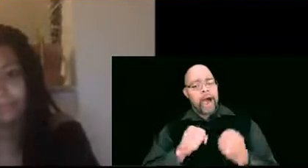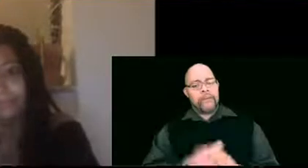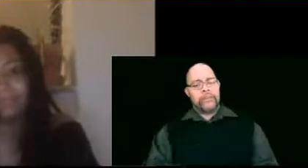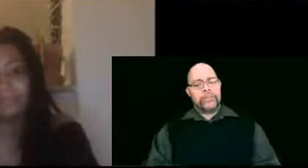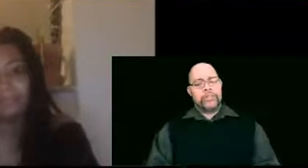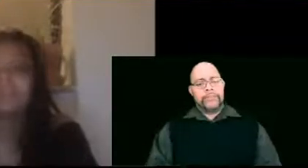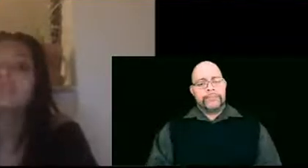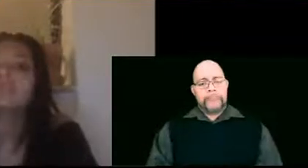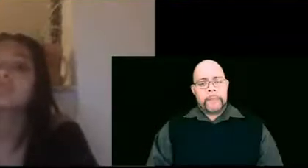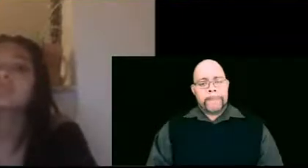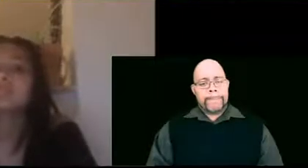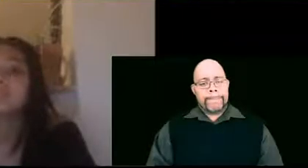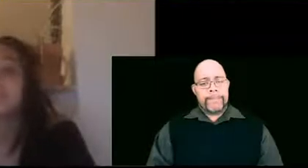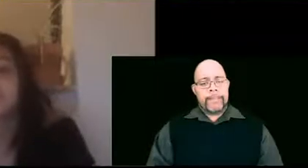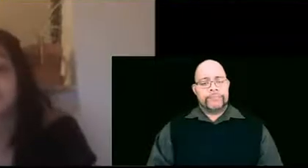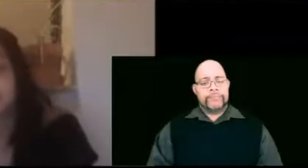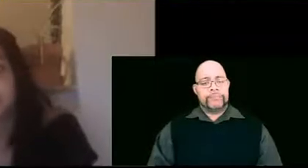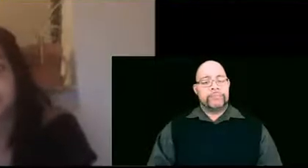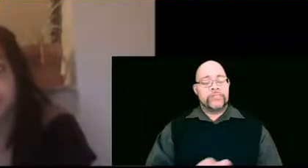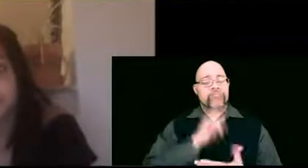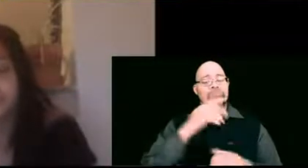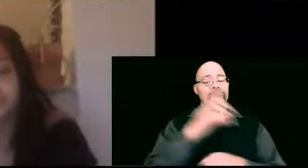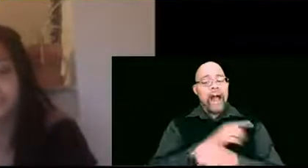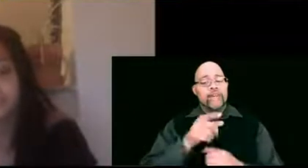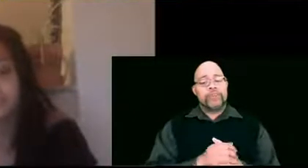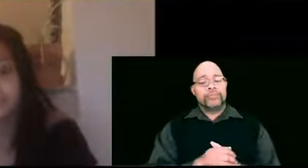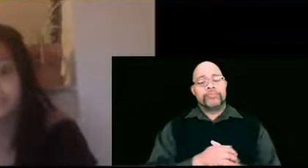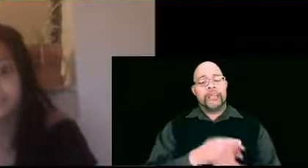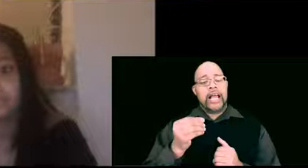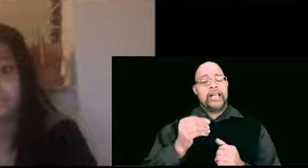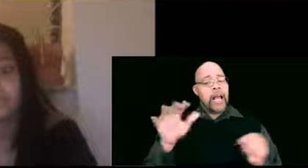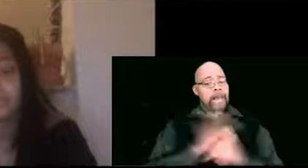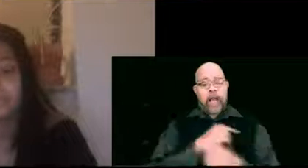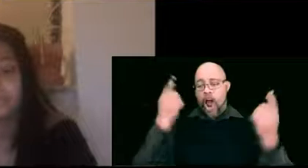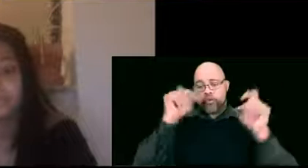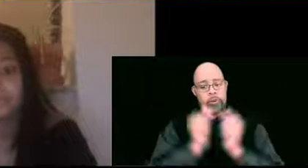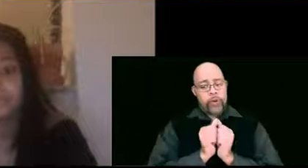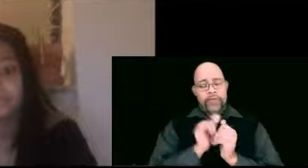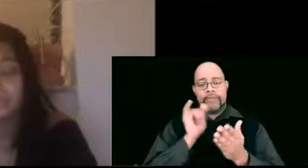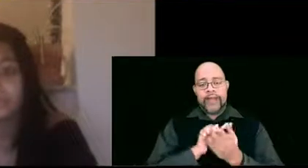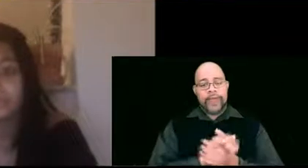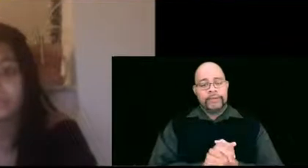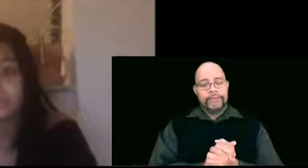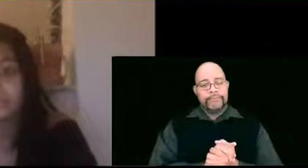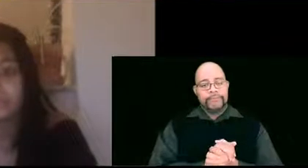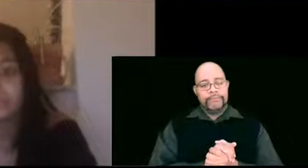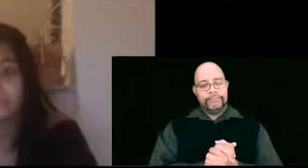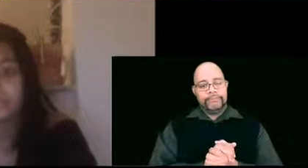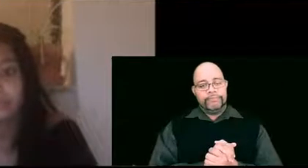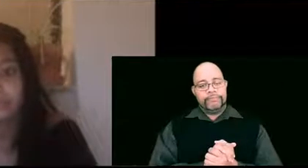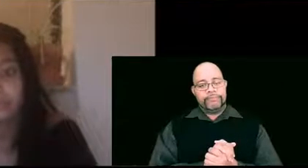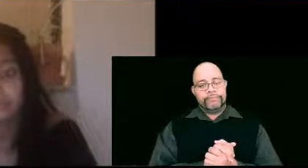really powerful. And yeah, that's really powerful. And yeah, totally agree with, kind of